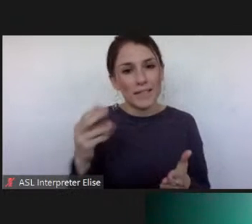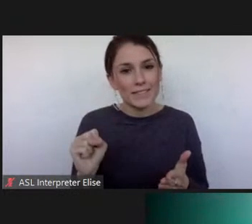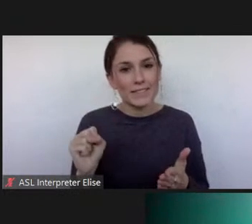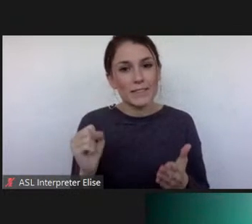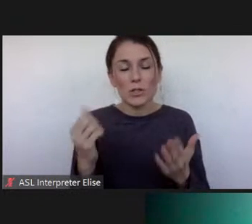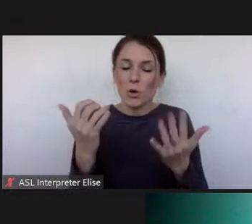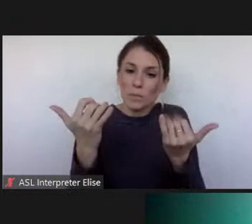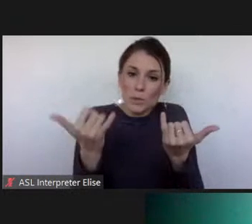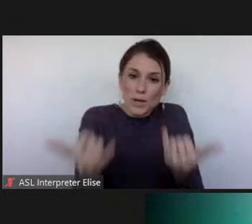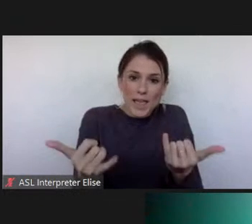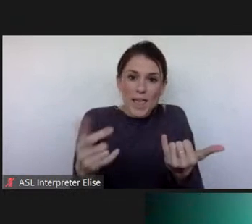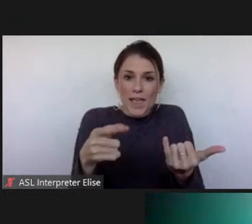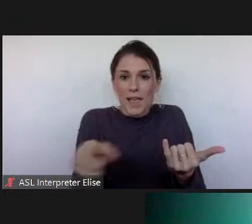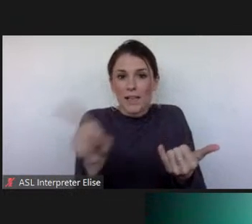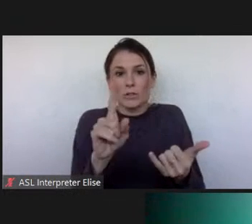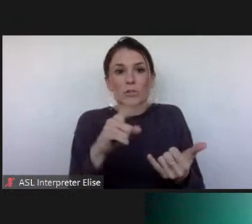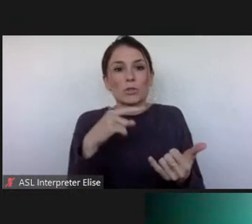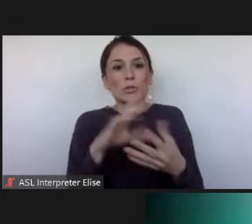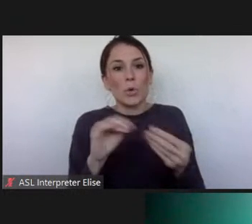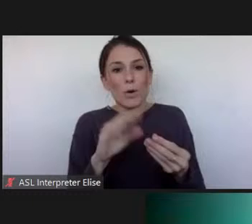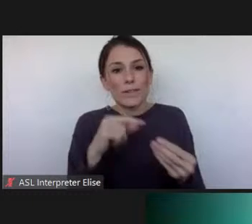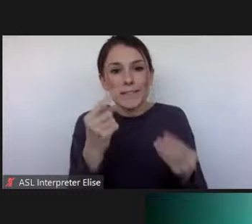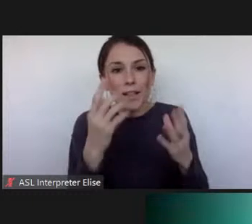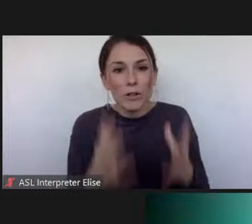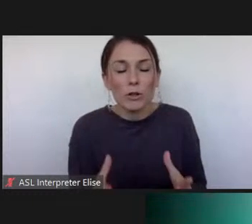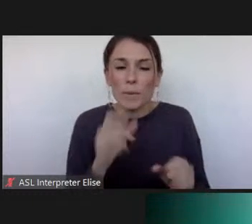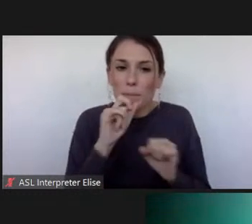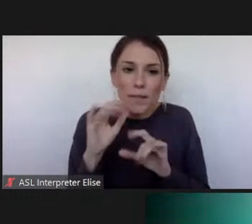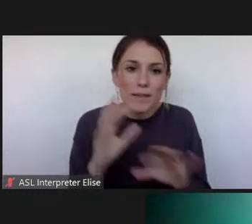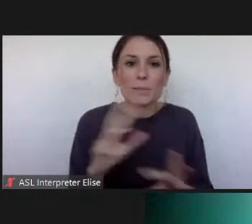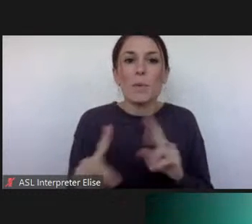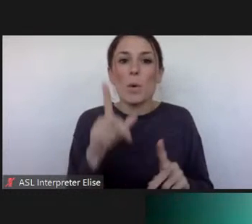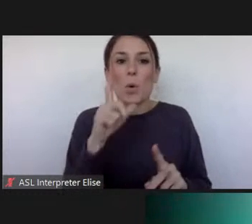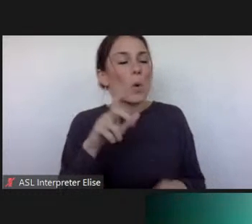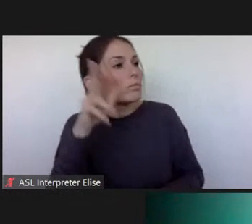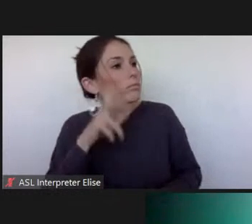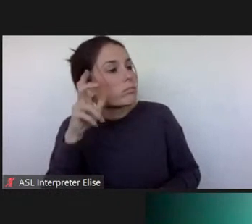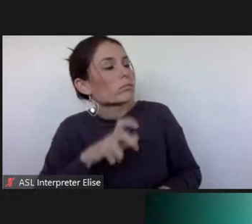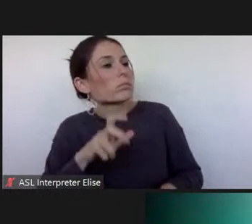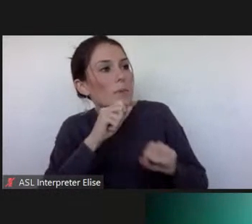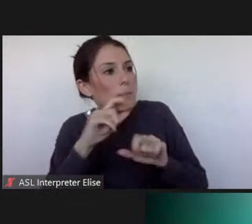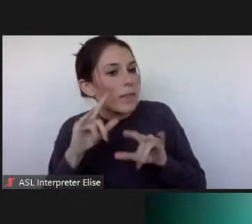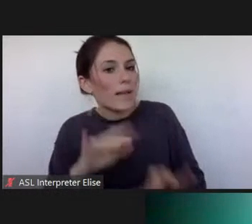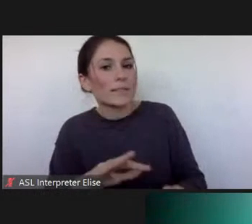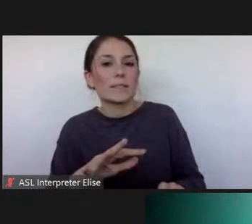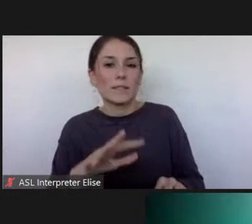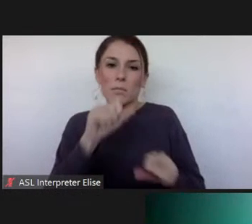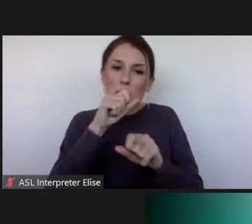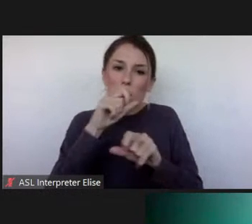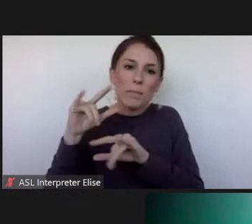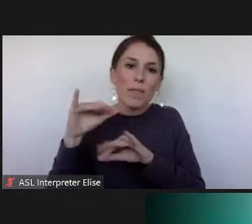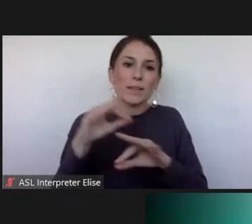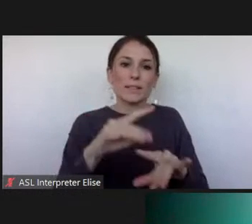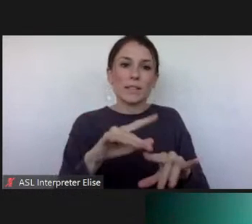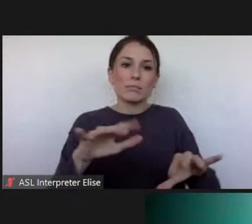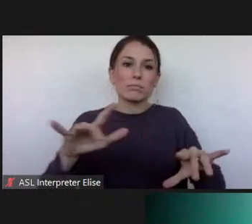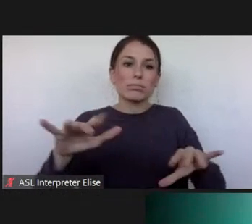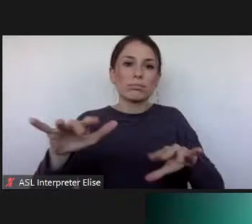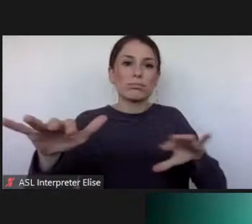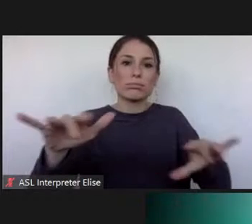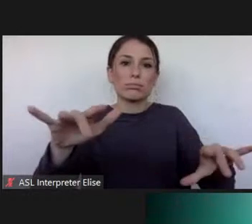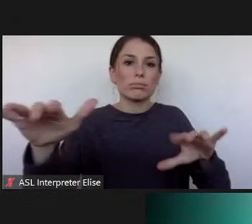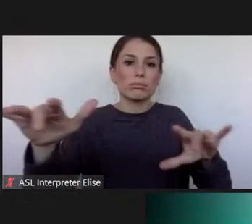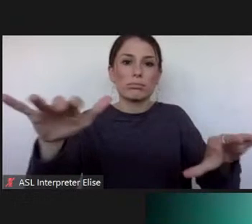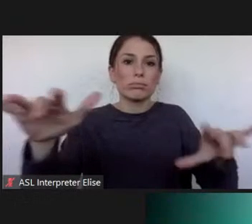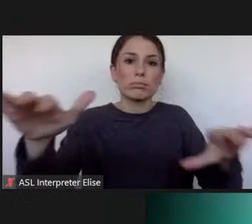blessed. May the ones who receive their stories be blessed, and may blessings travel to the antepasados,